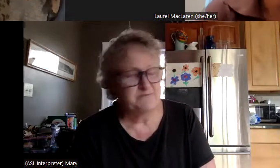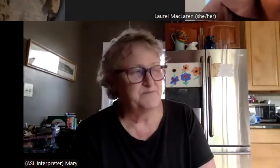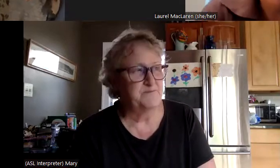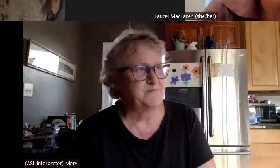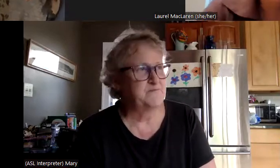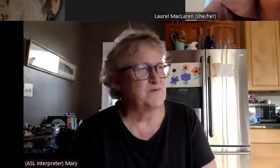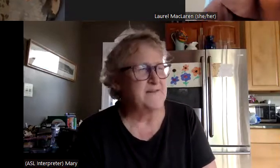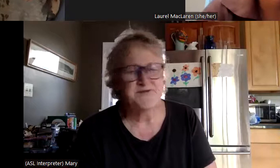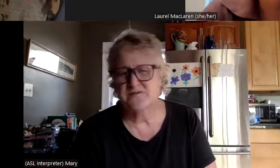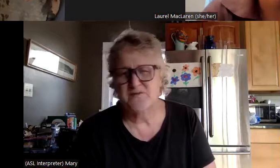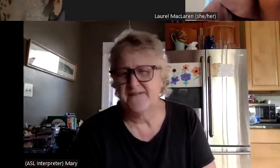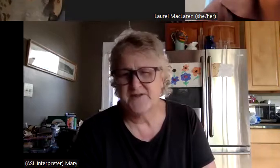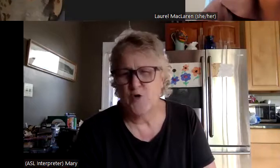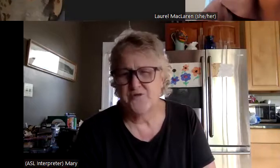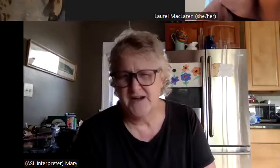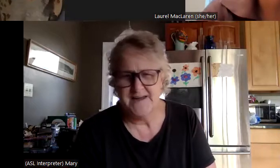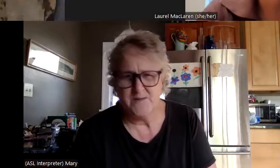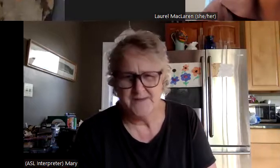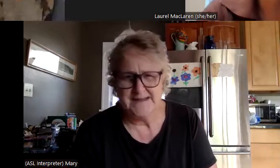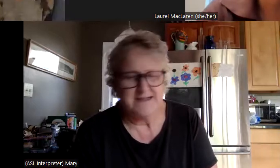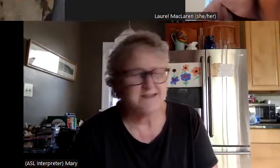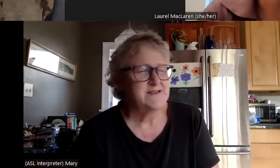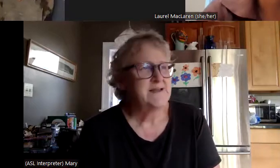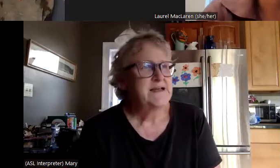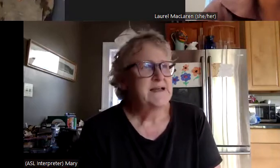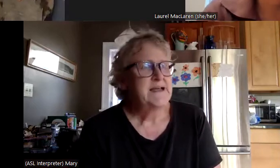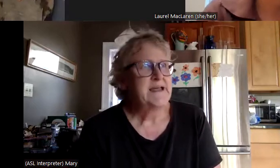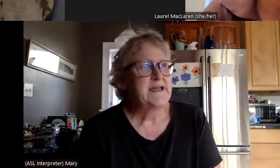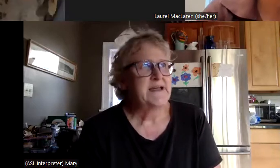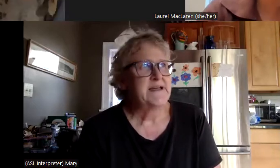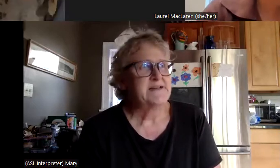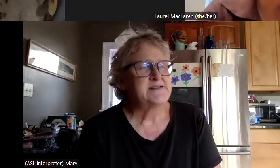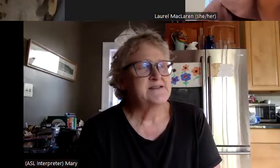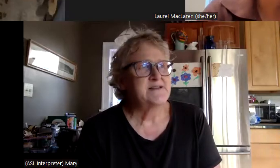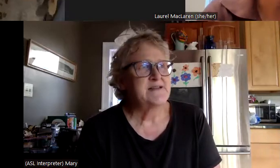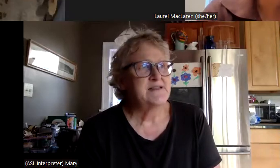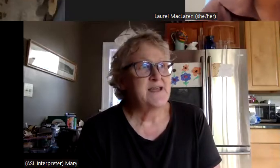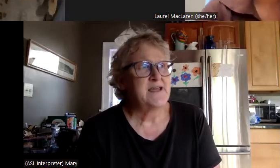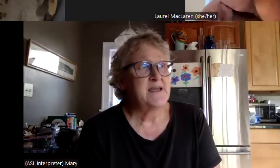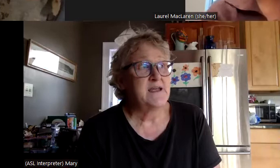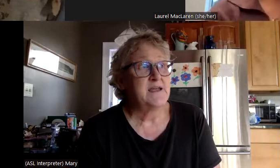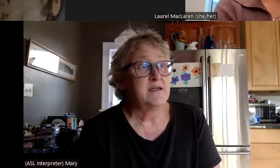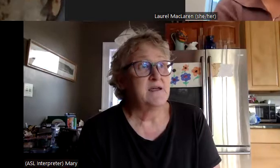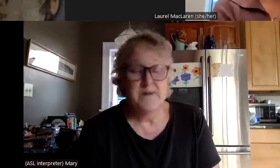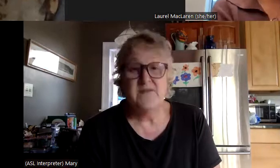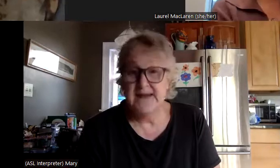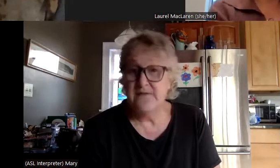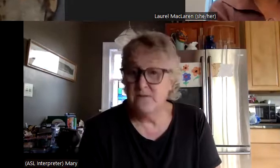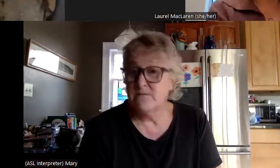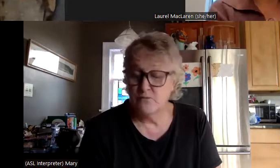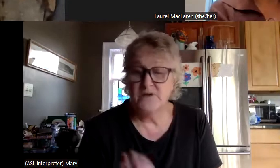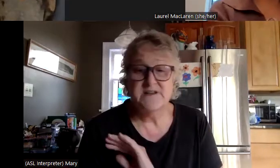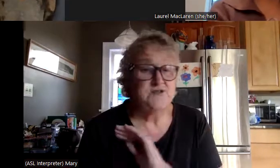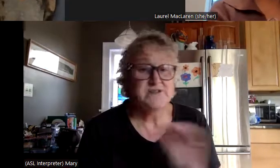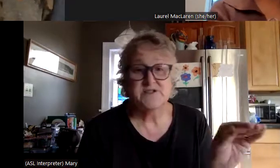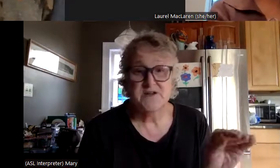river raft overnight with the kids. And they gave